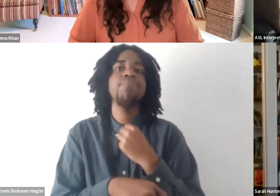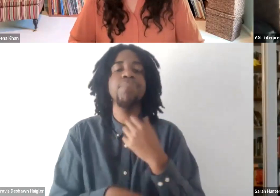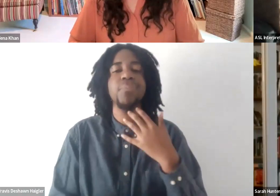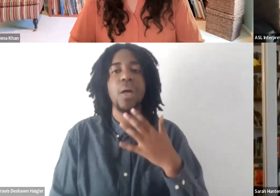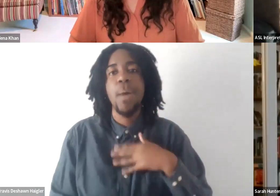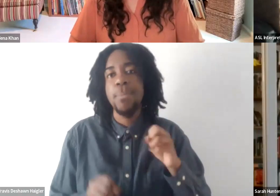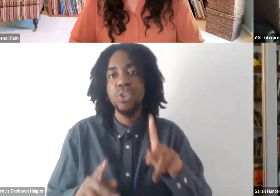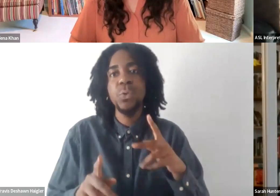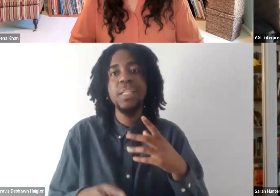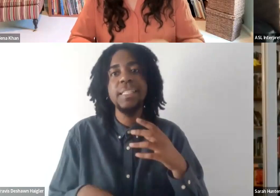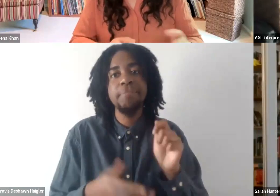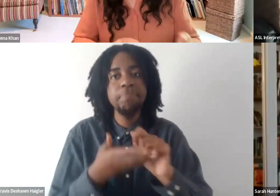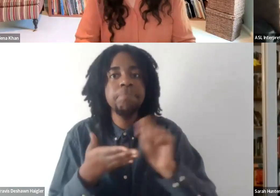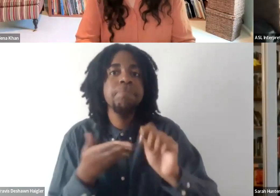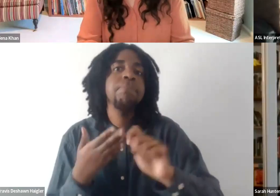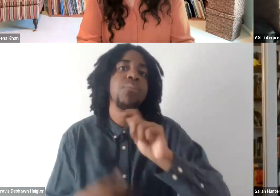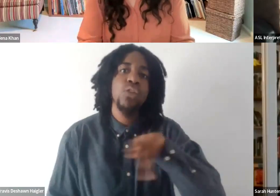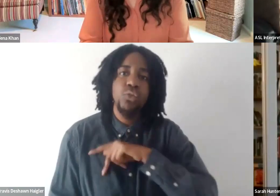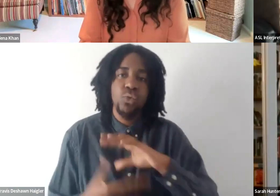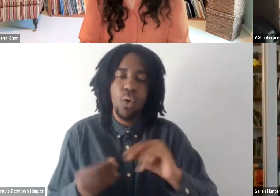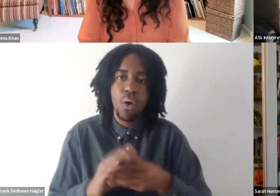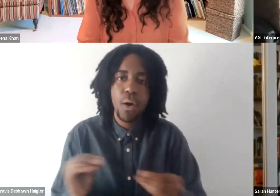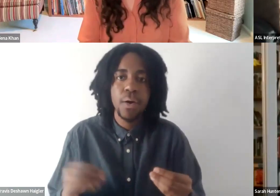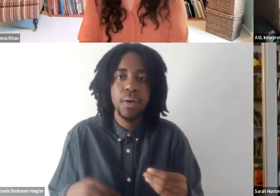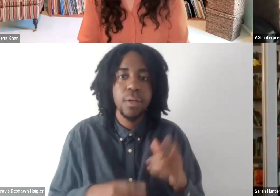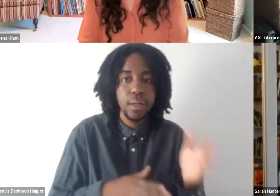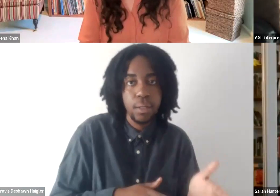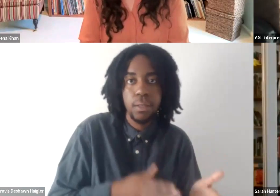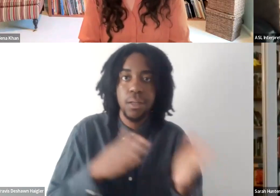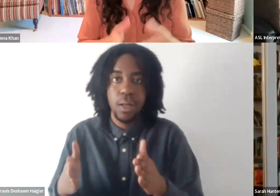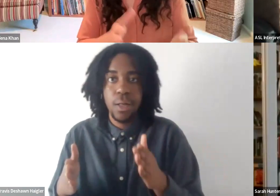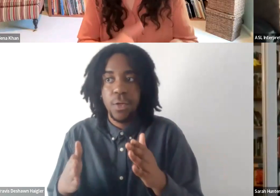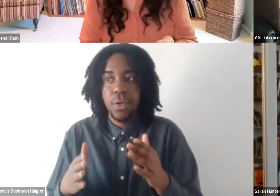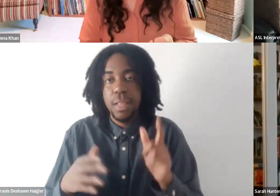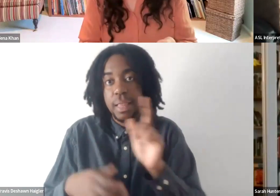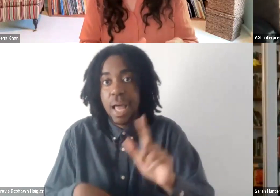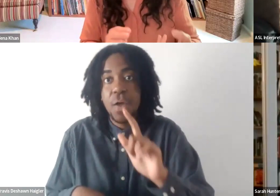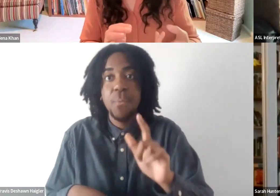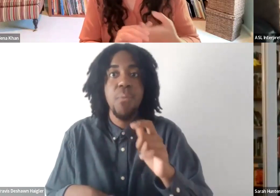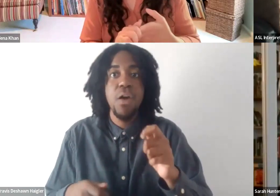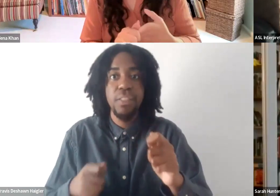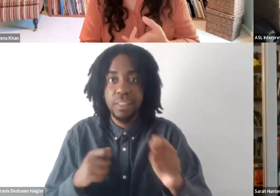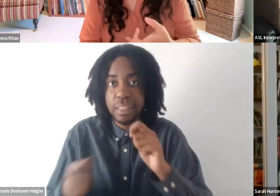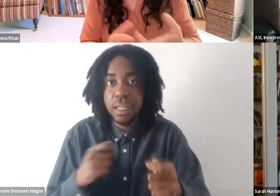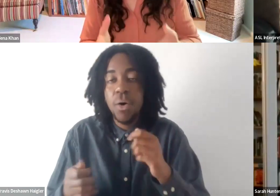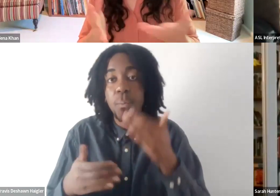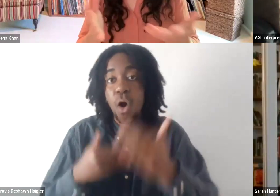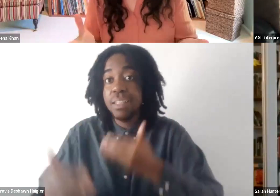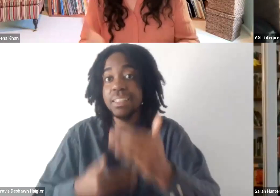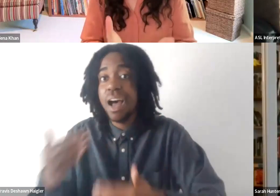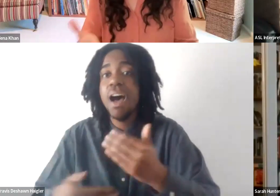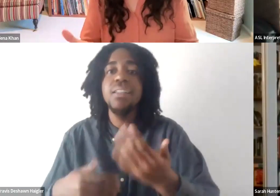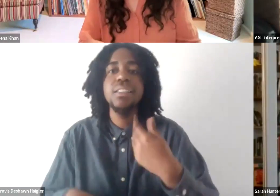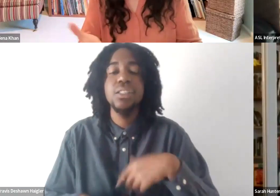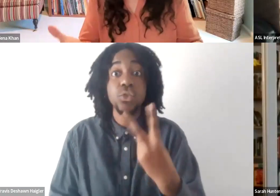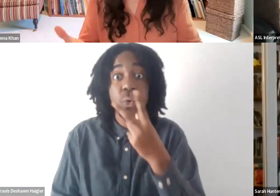personal. And then it just, the restoration process was so fascinating. And the fact that there were 2 women involved, not just the founder, but also the